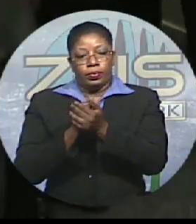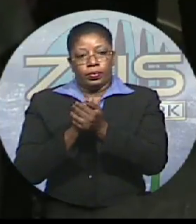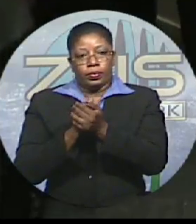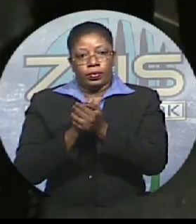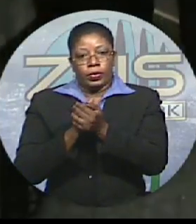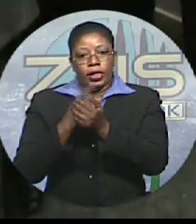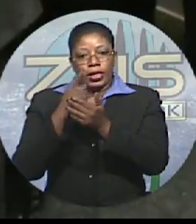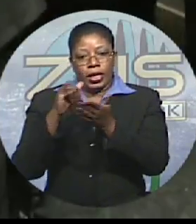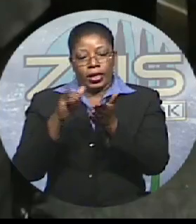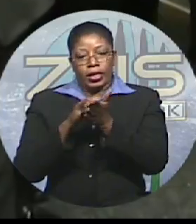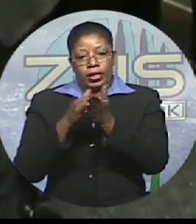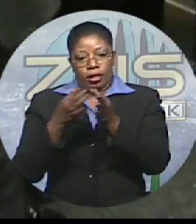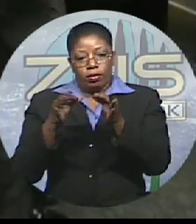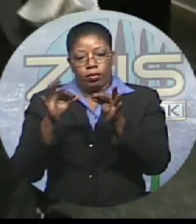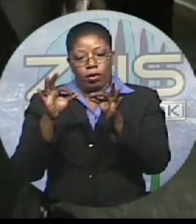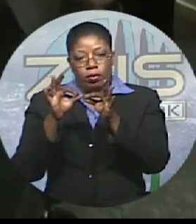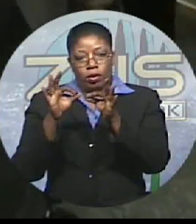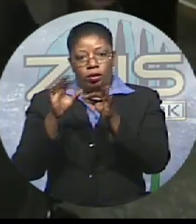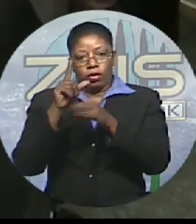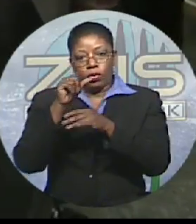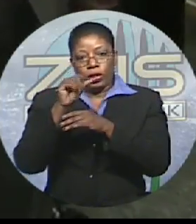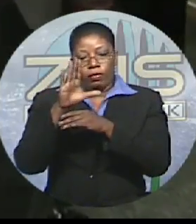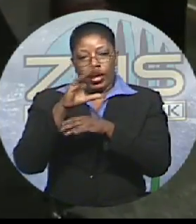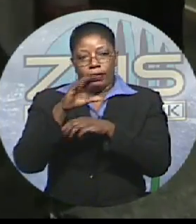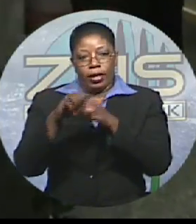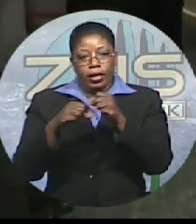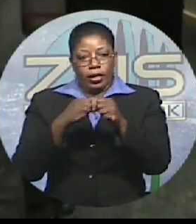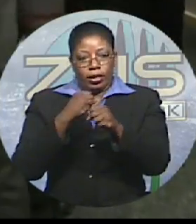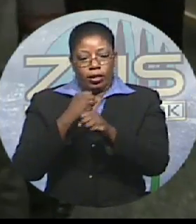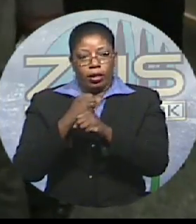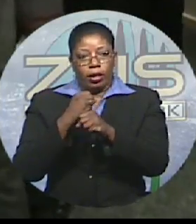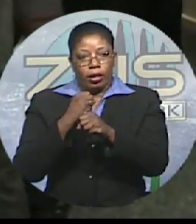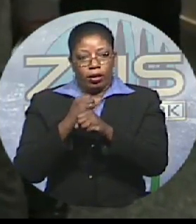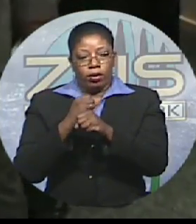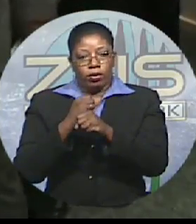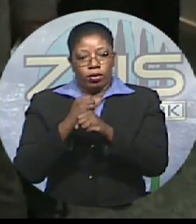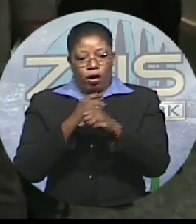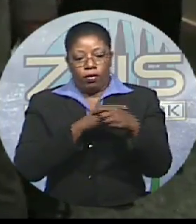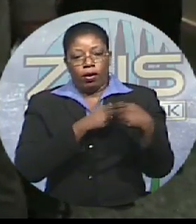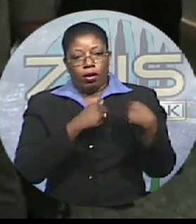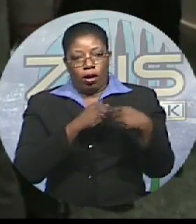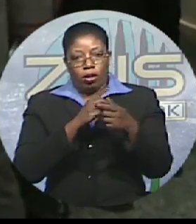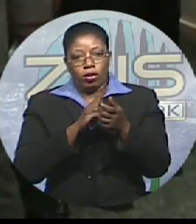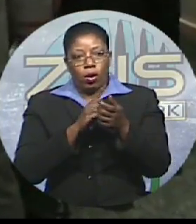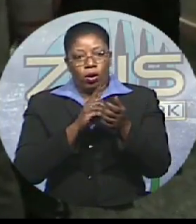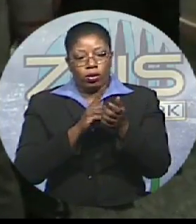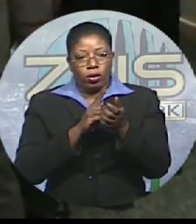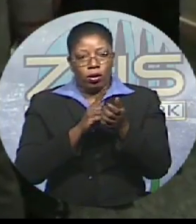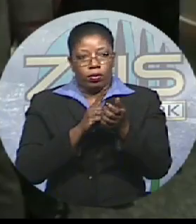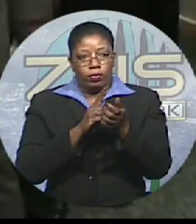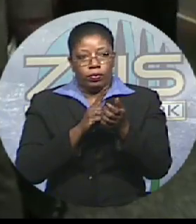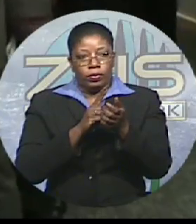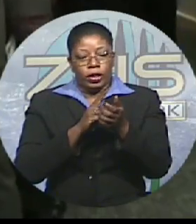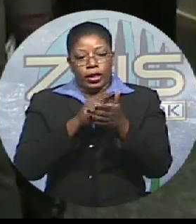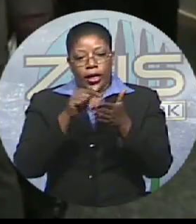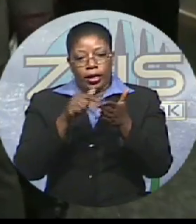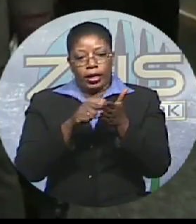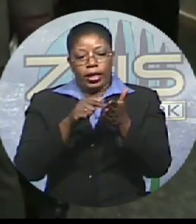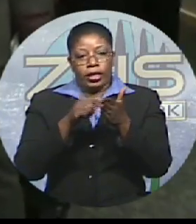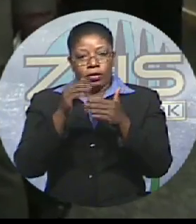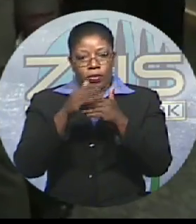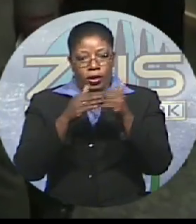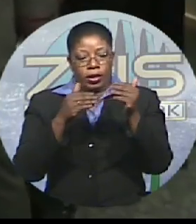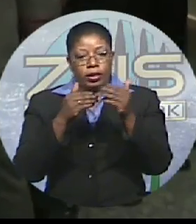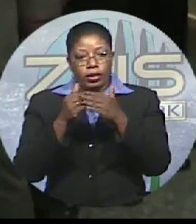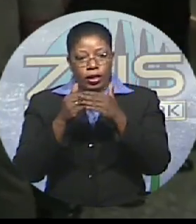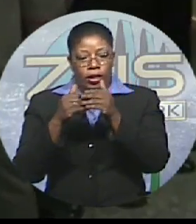this move the pinnacle of his 25-year career as a cardiologist. Prime Minister Christie says a multi-million-dollar facility spearheaded